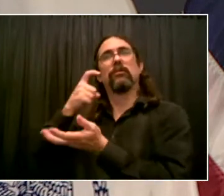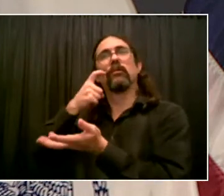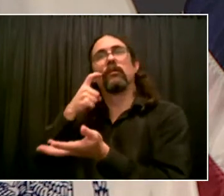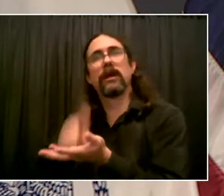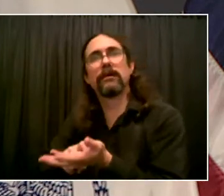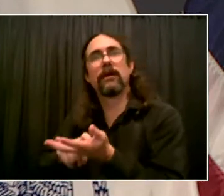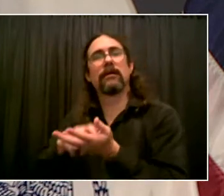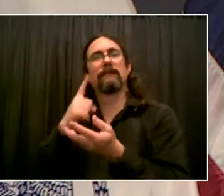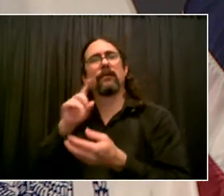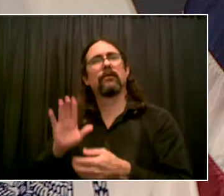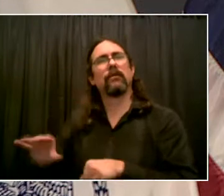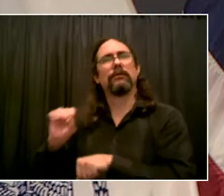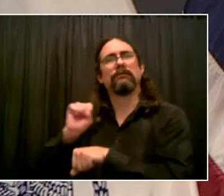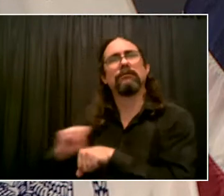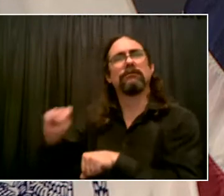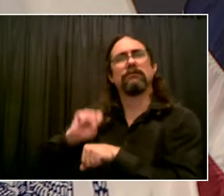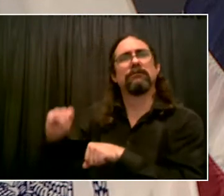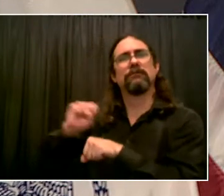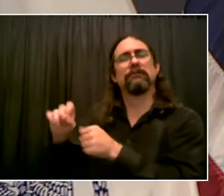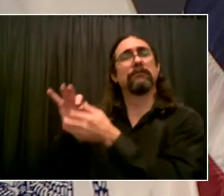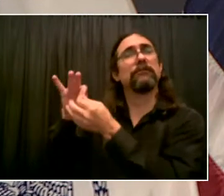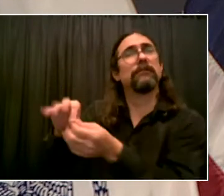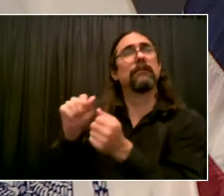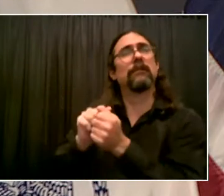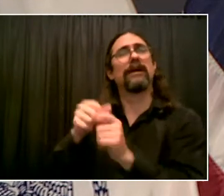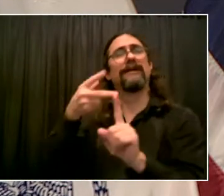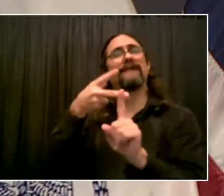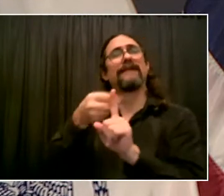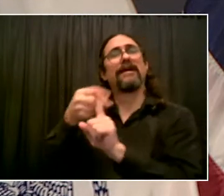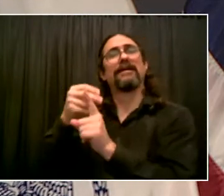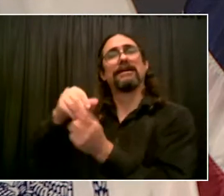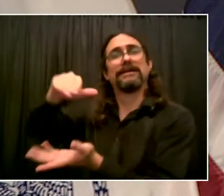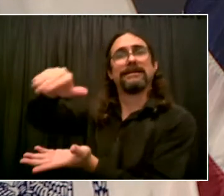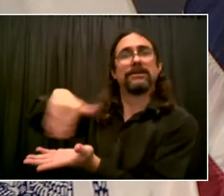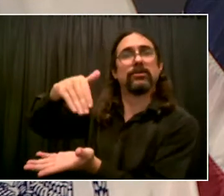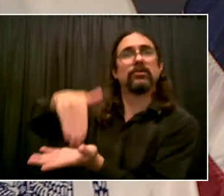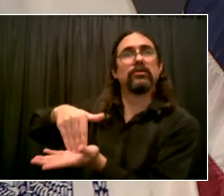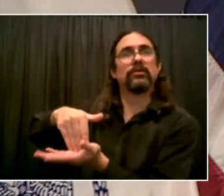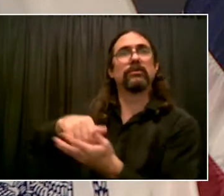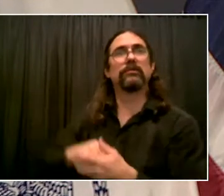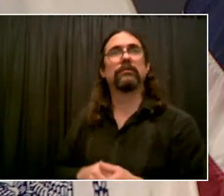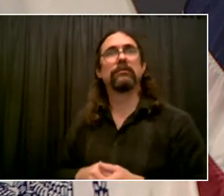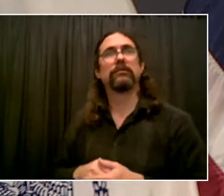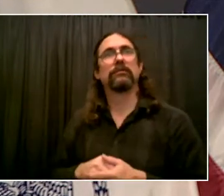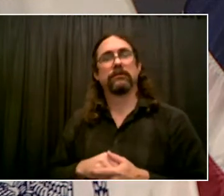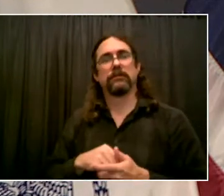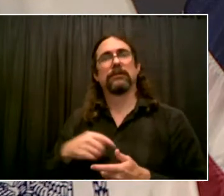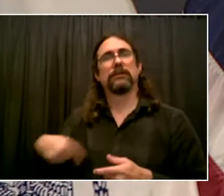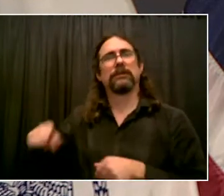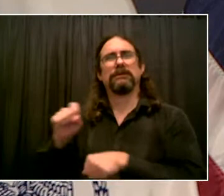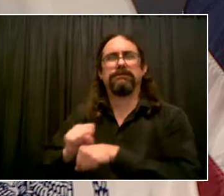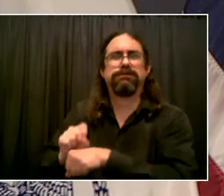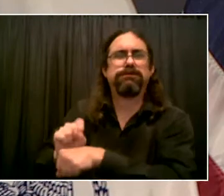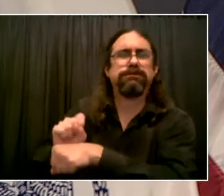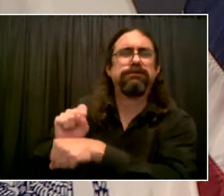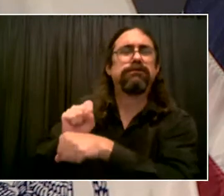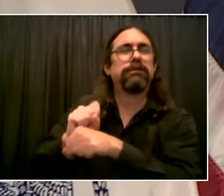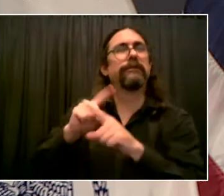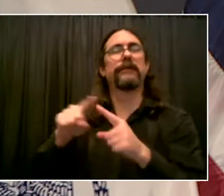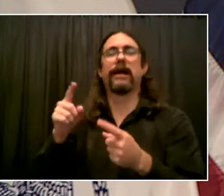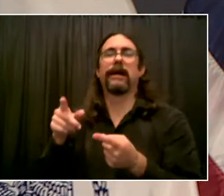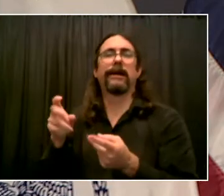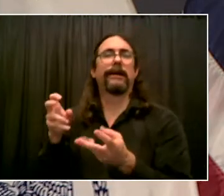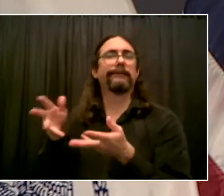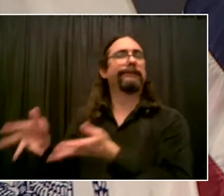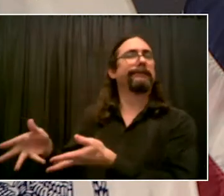work every day. They're in the nerve center making sure that vaccination was happening all over the city. You've seen it now happening on an extraordinary level. These are the